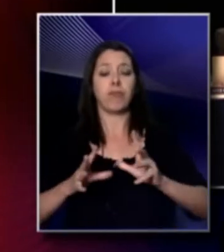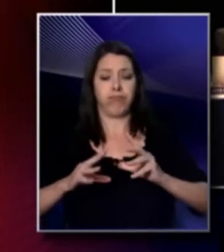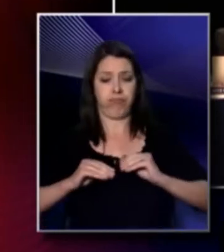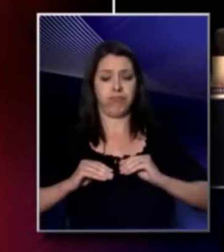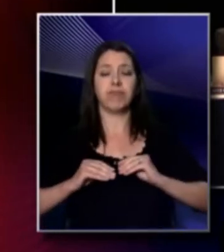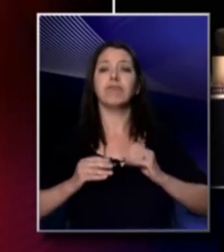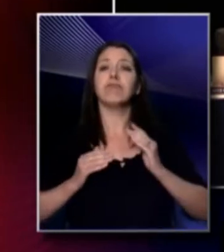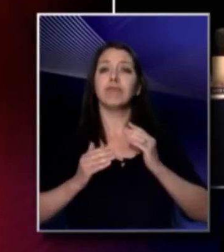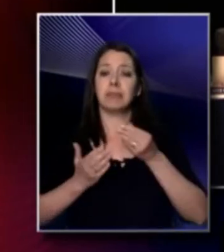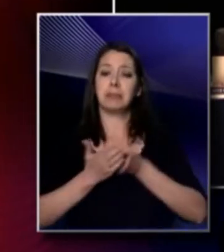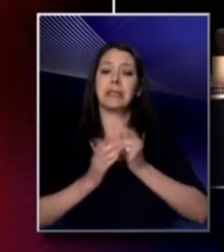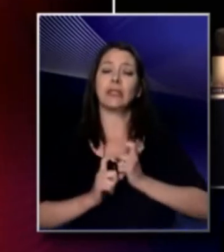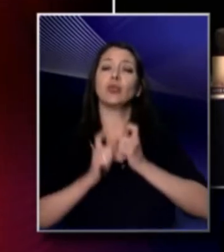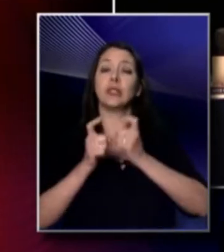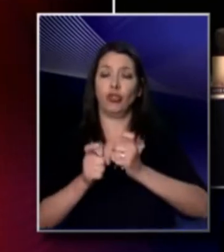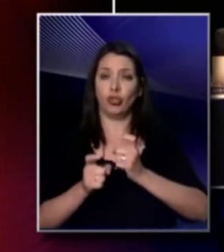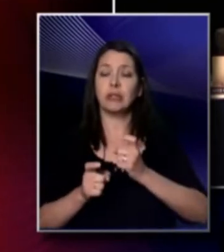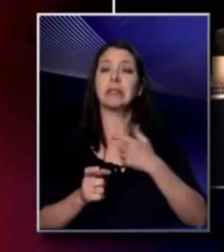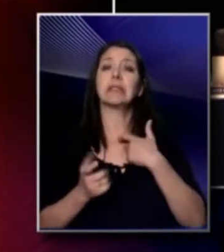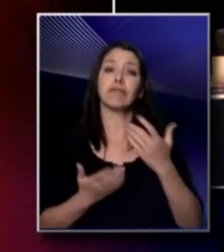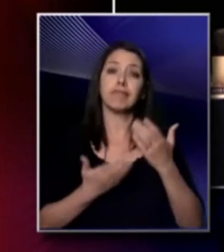listed. I second.